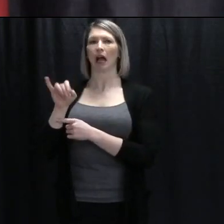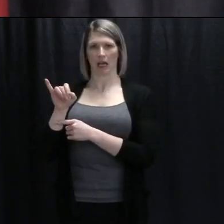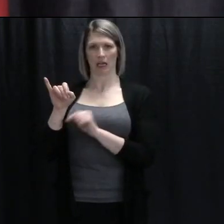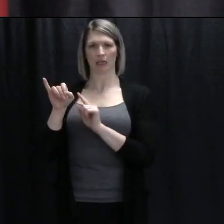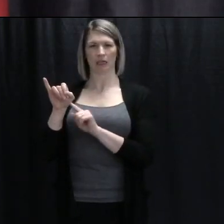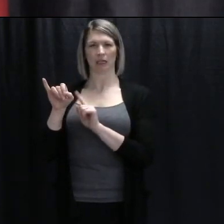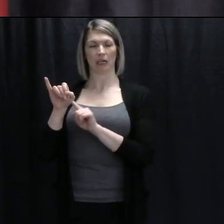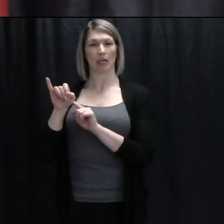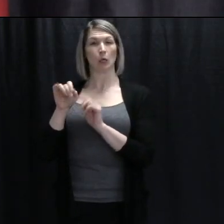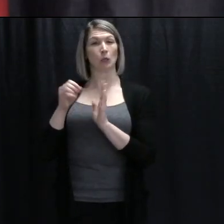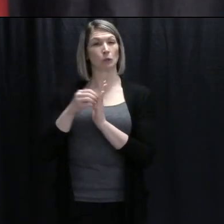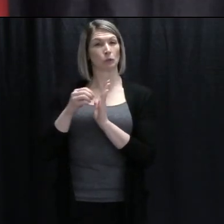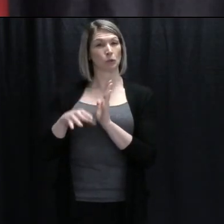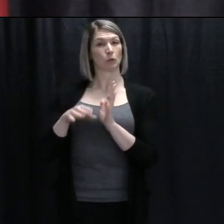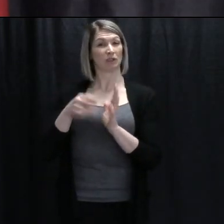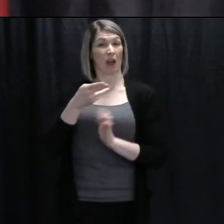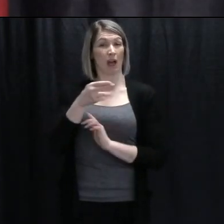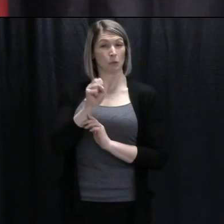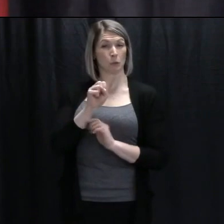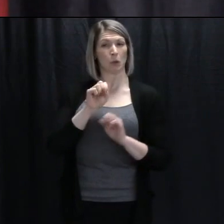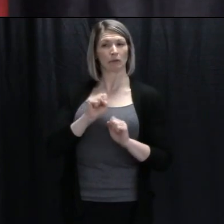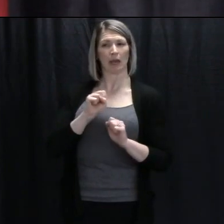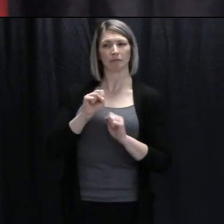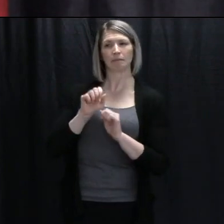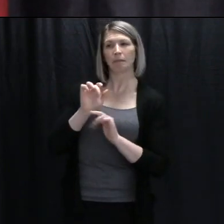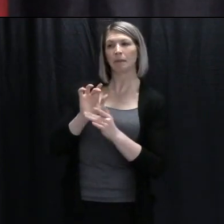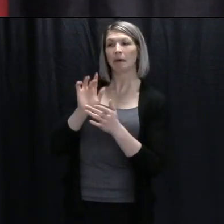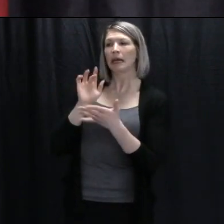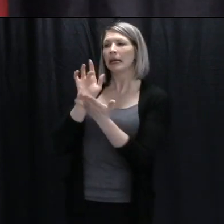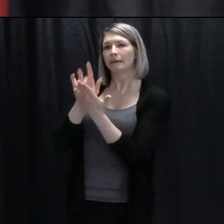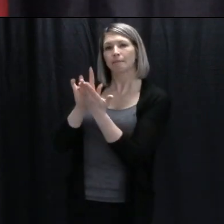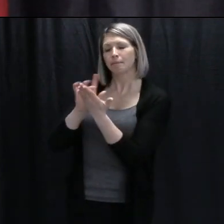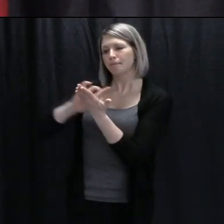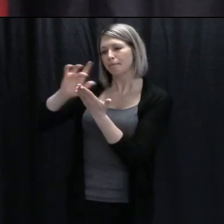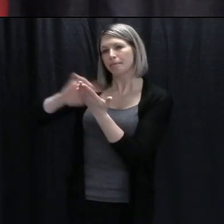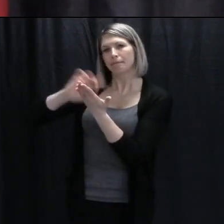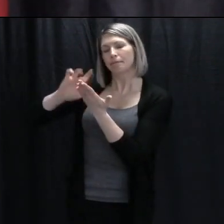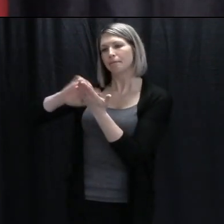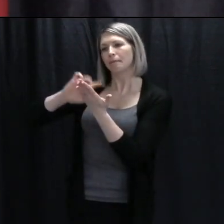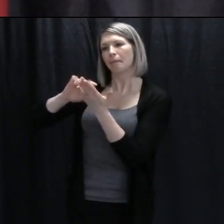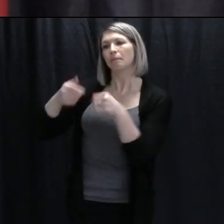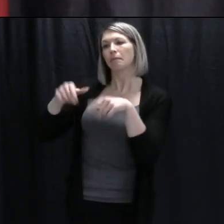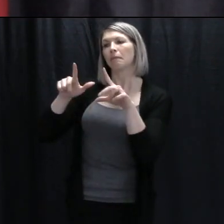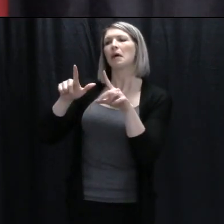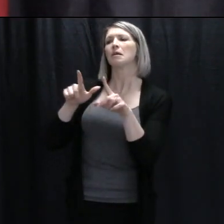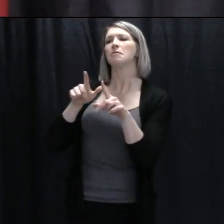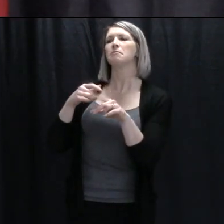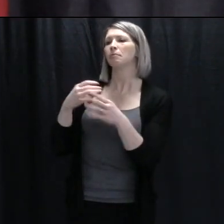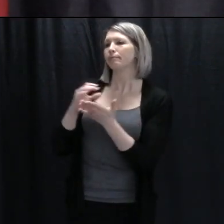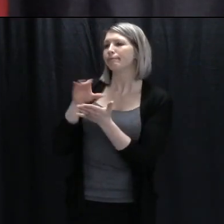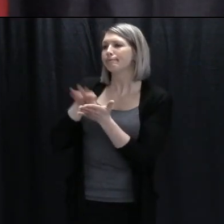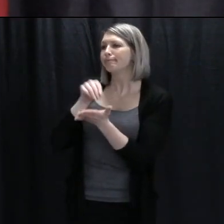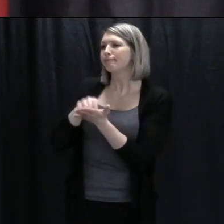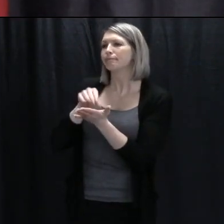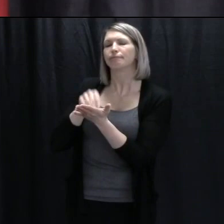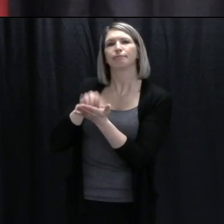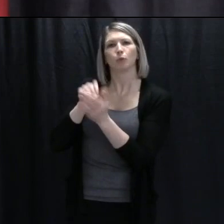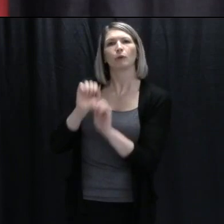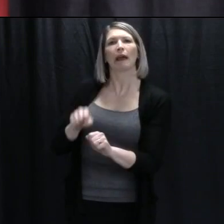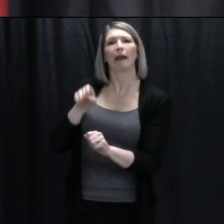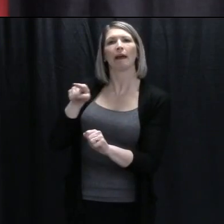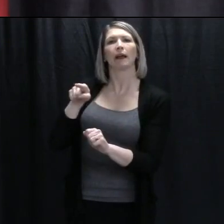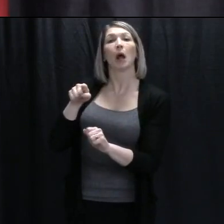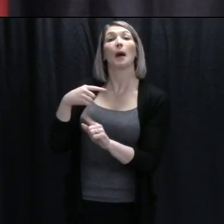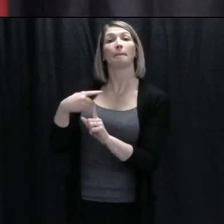high school courses and teachers can provide feedback, guidance, and support. The English School